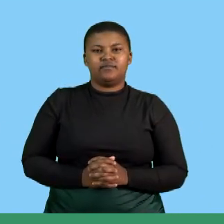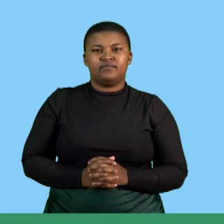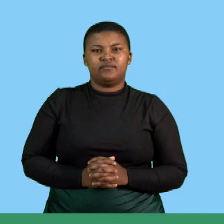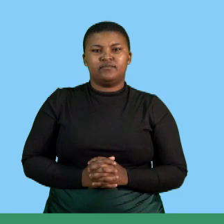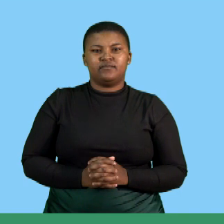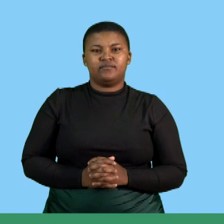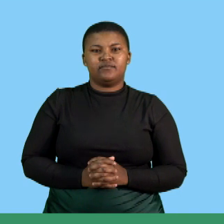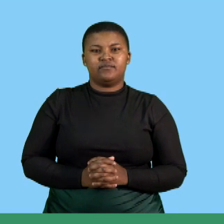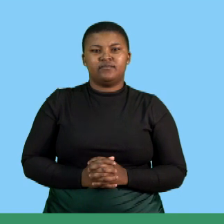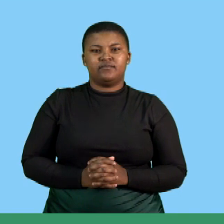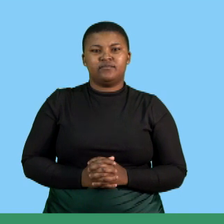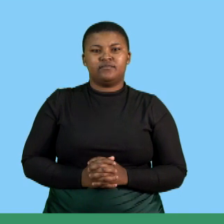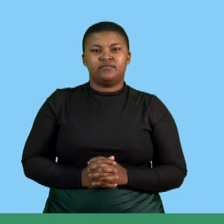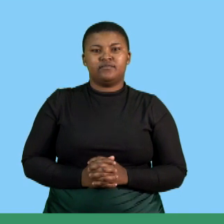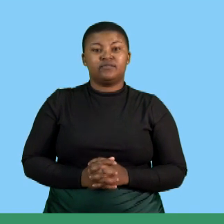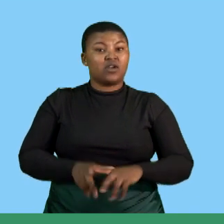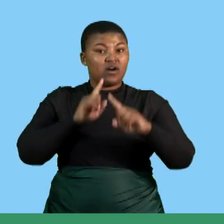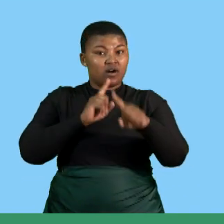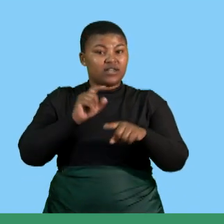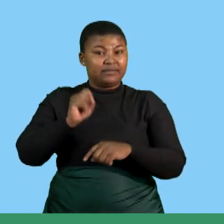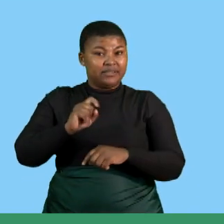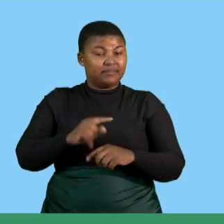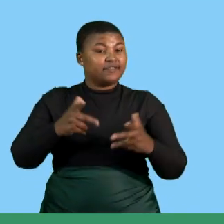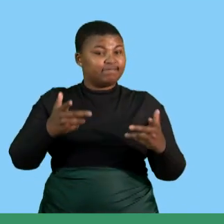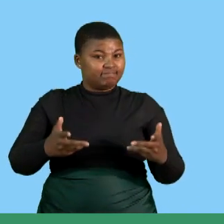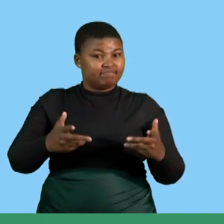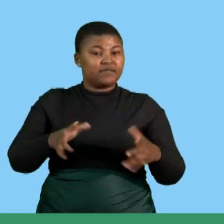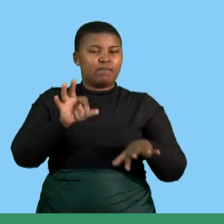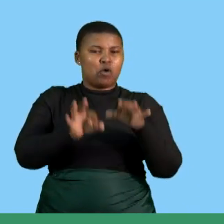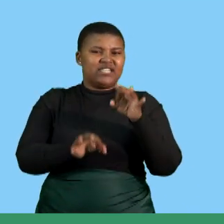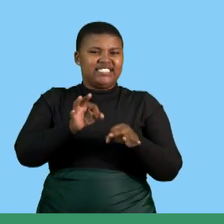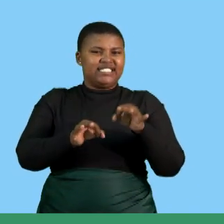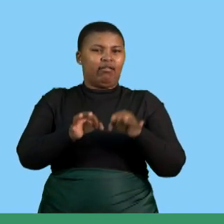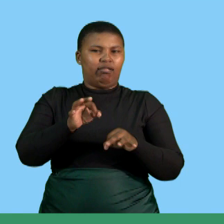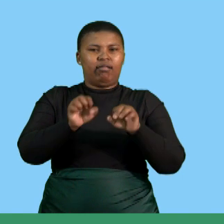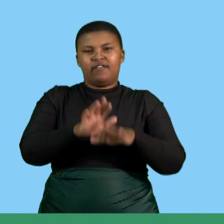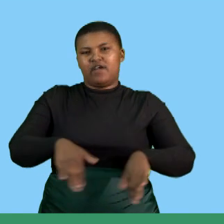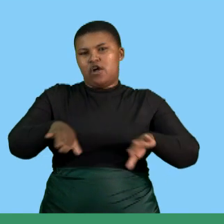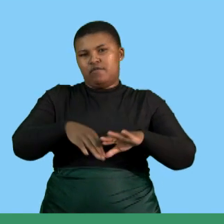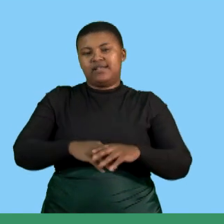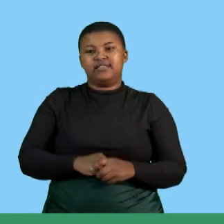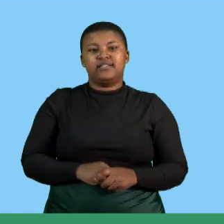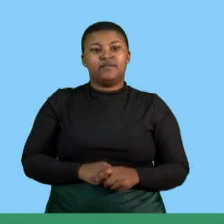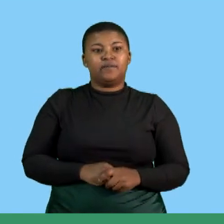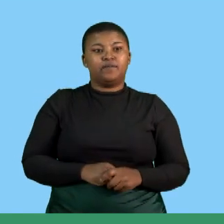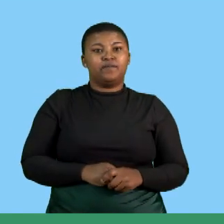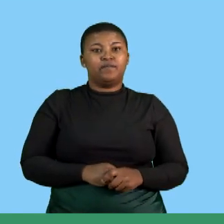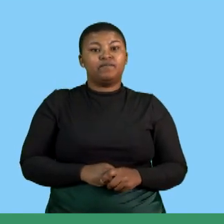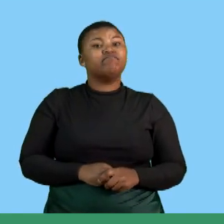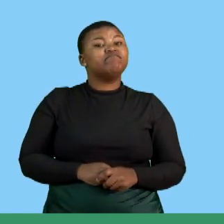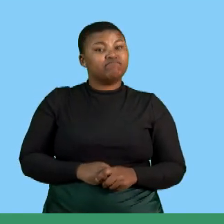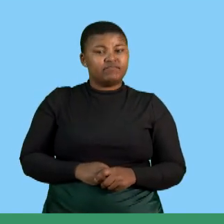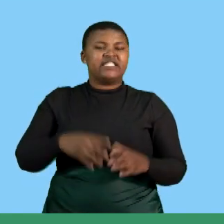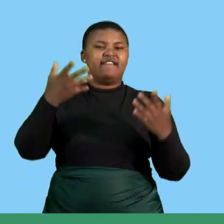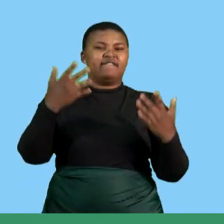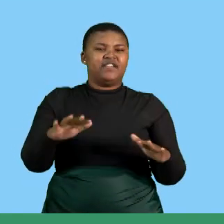environmental issues. So our answer then for this one is political environment. And there we have